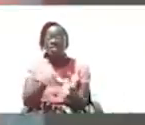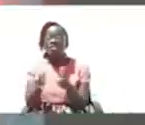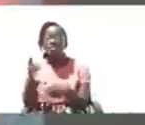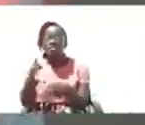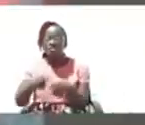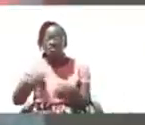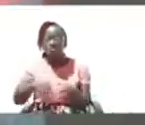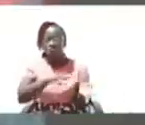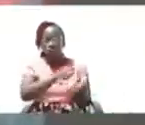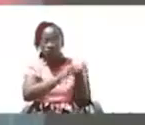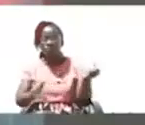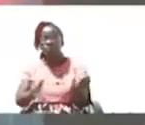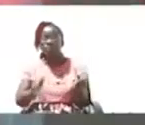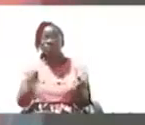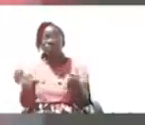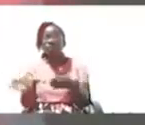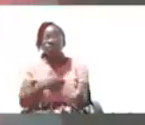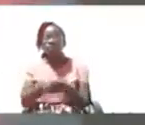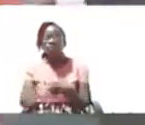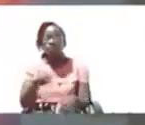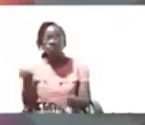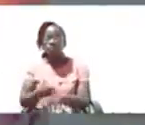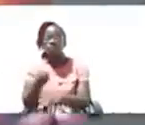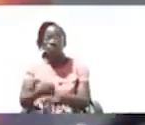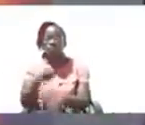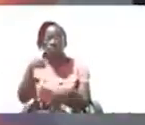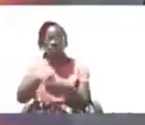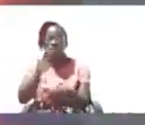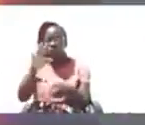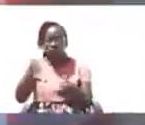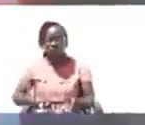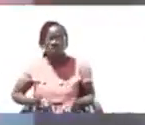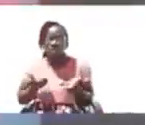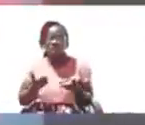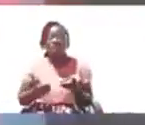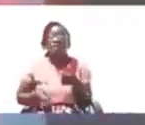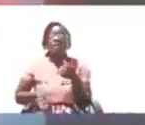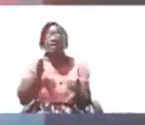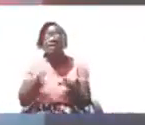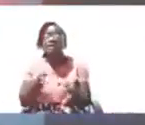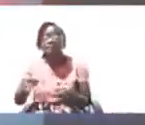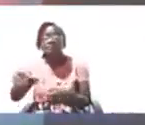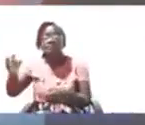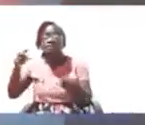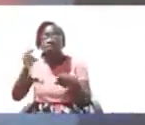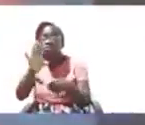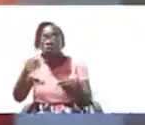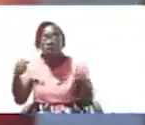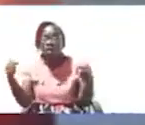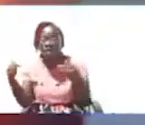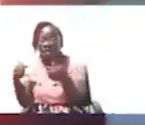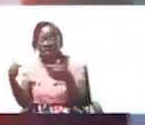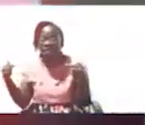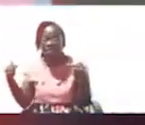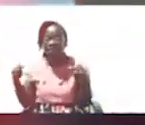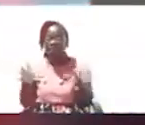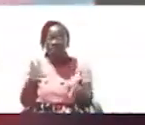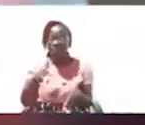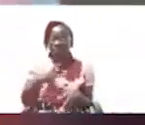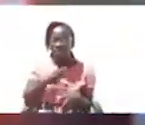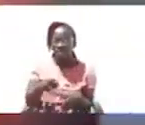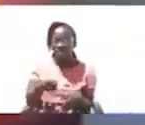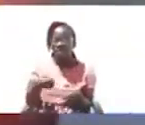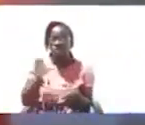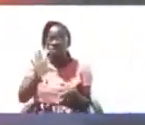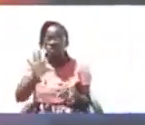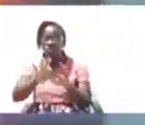away. Whether the devils like, enemies like, or they don't like, whether your